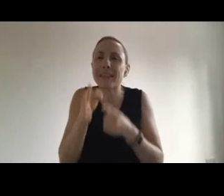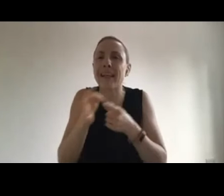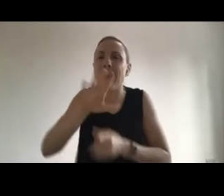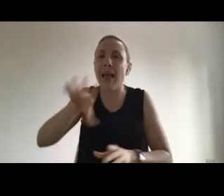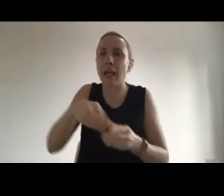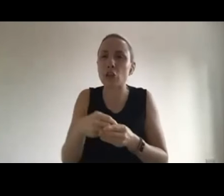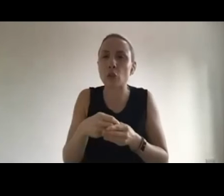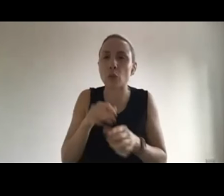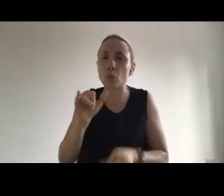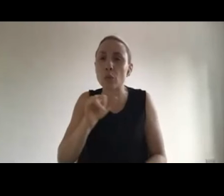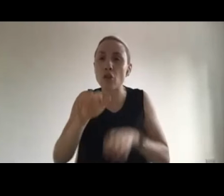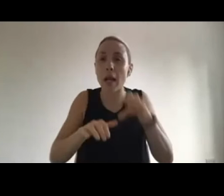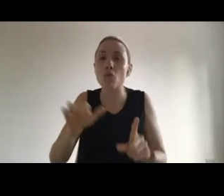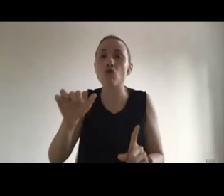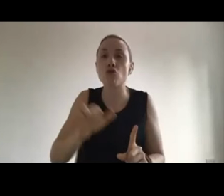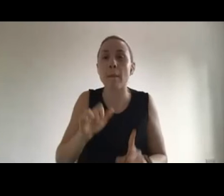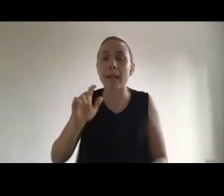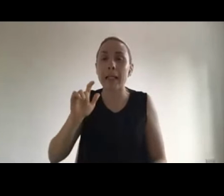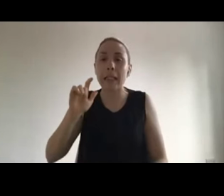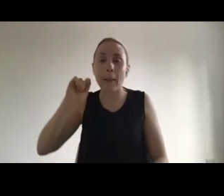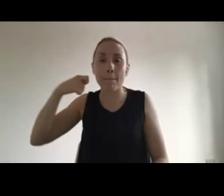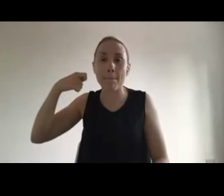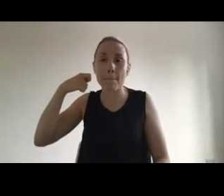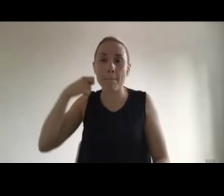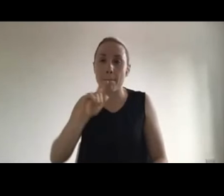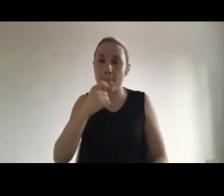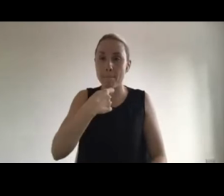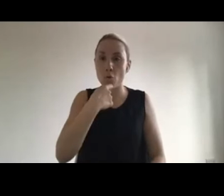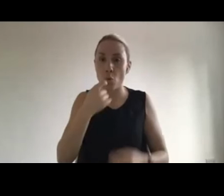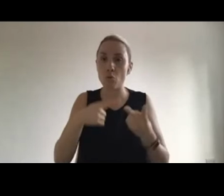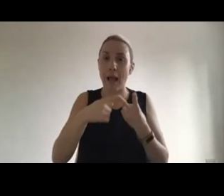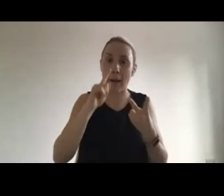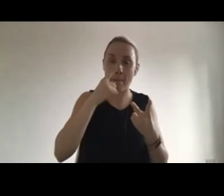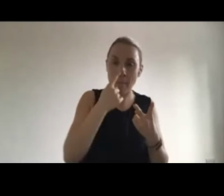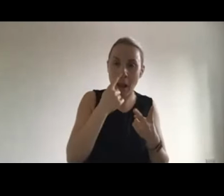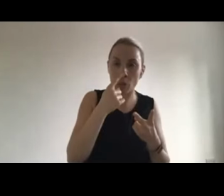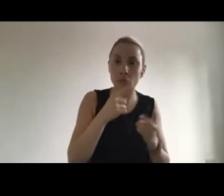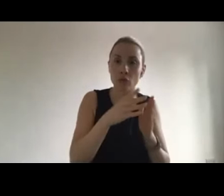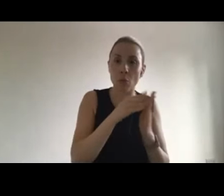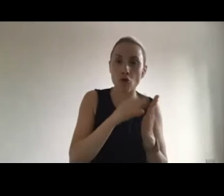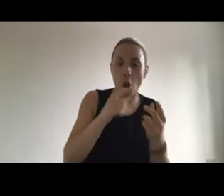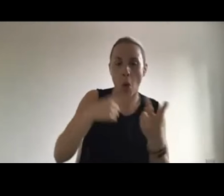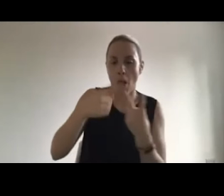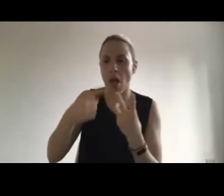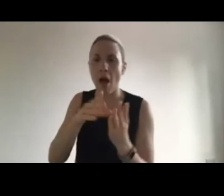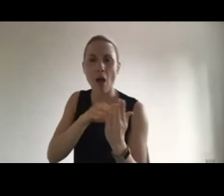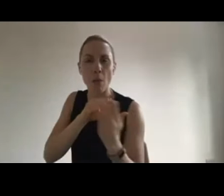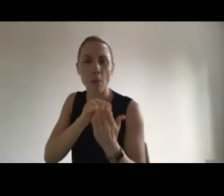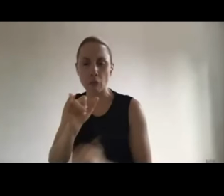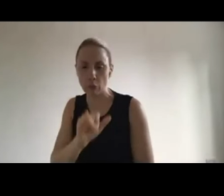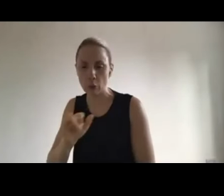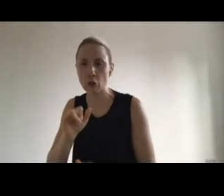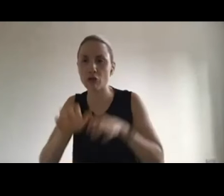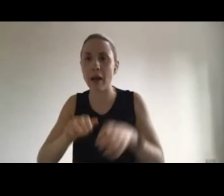use a mutant mouse model? And also the experiments and outcome measures used in the lab